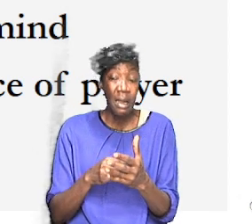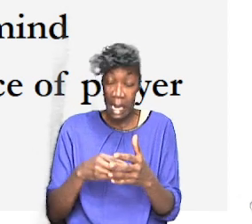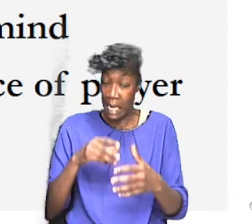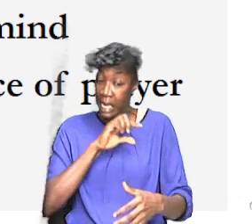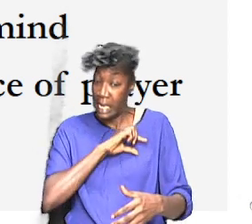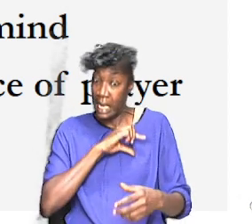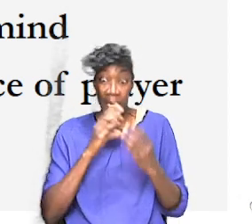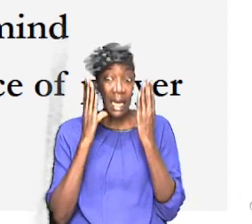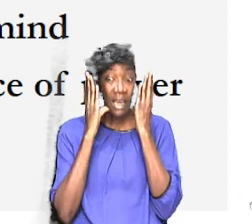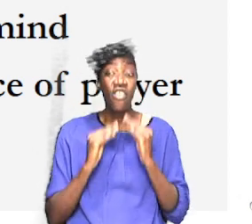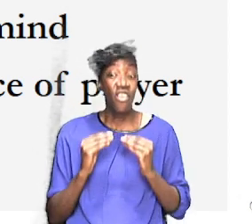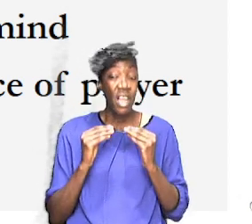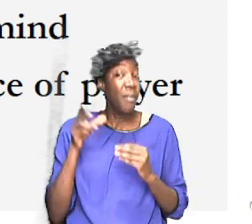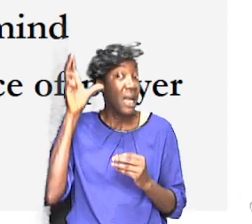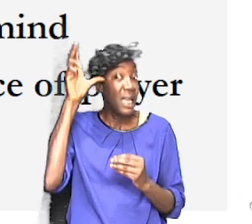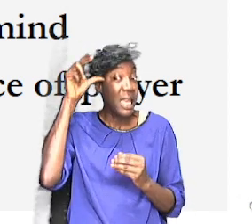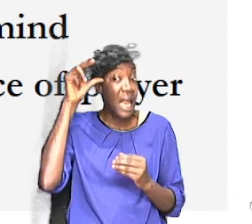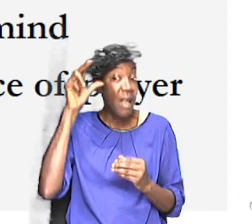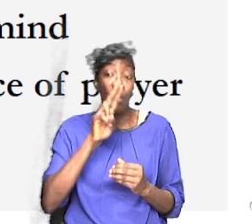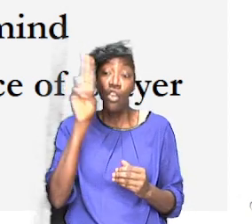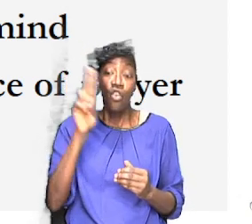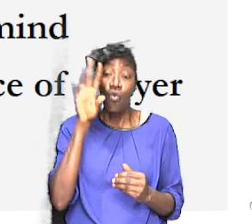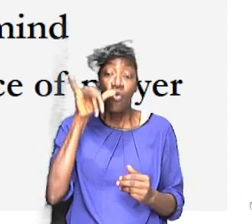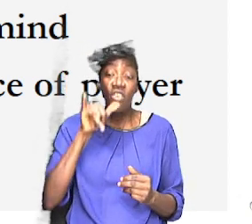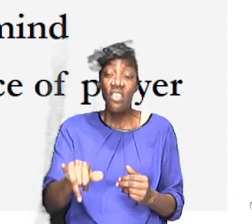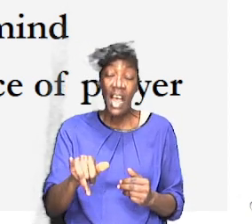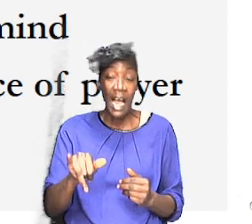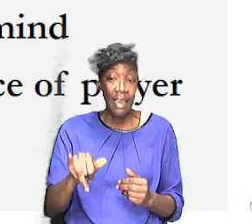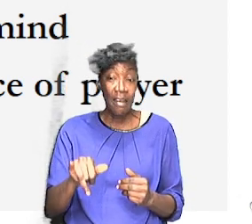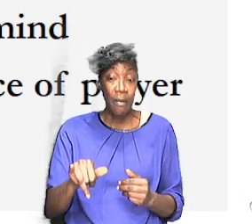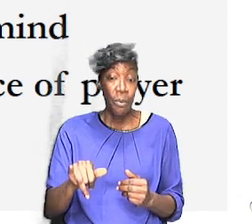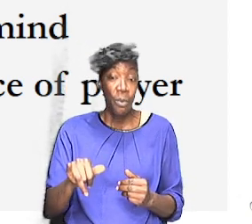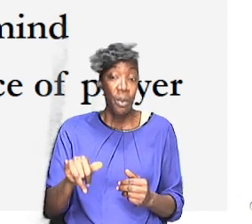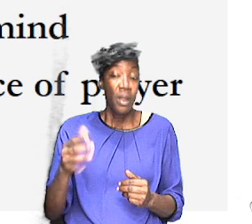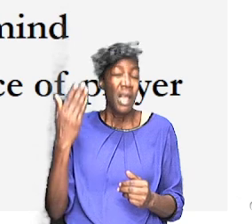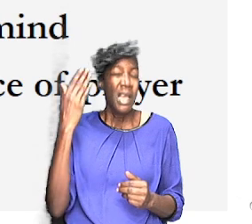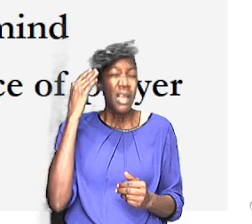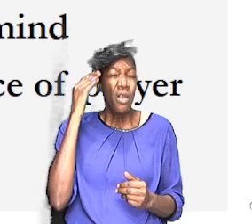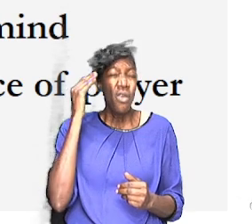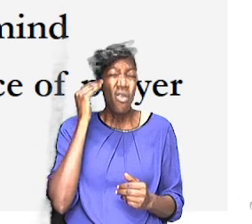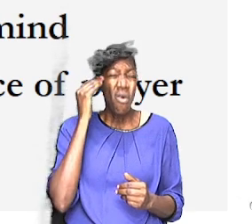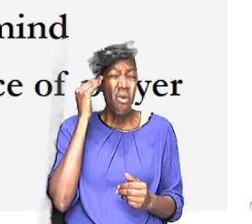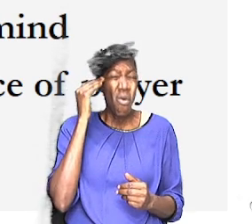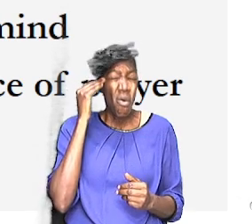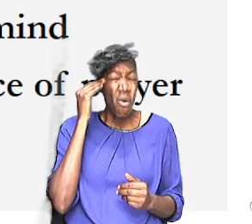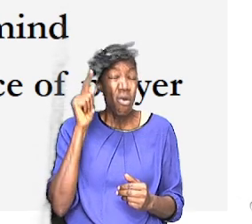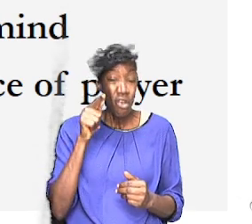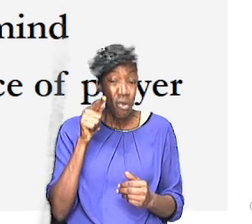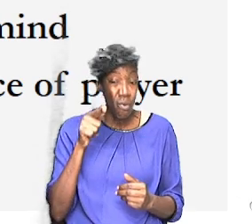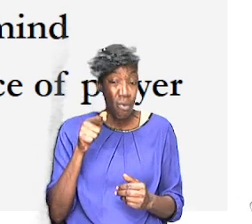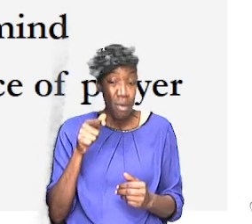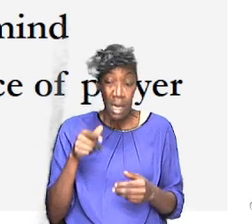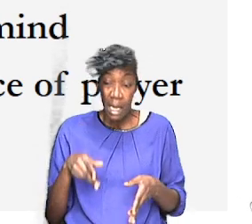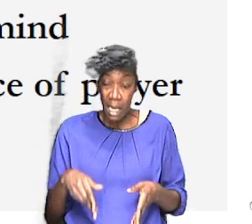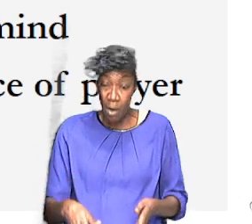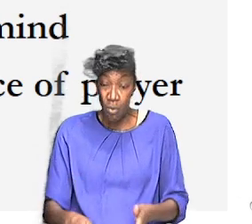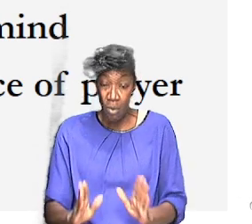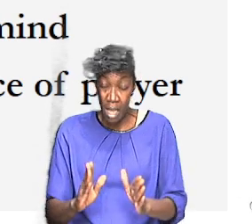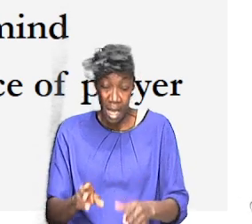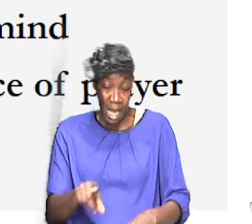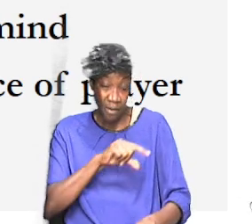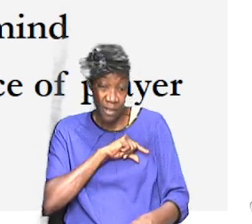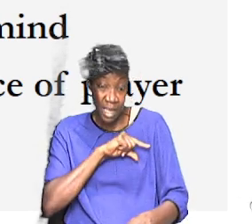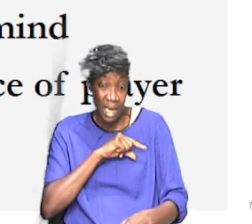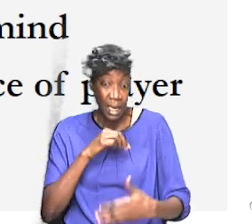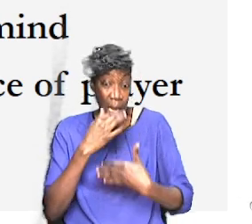devil capitalizes on this. Well, once he knows, amen, that you're in a state of guilt, amen, even though the blood of Jesus